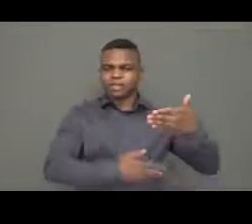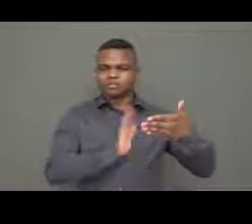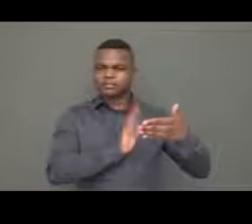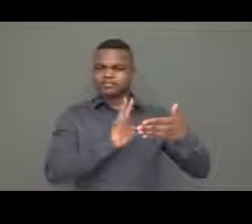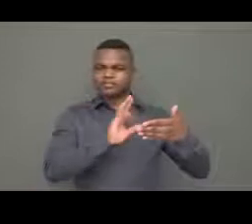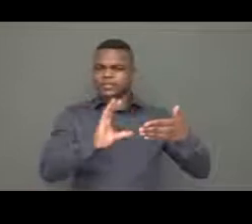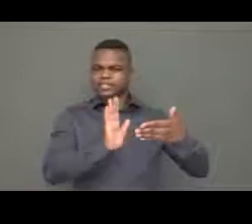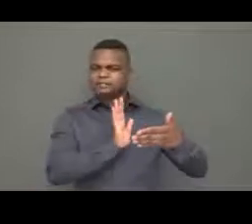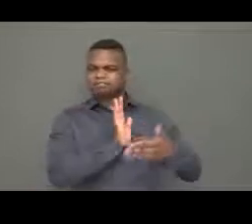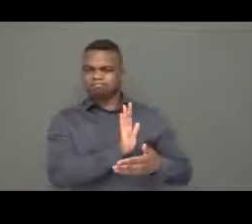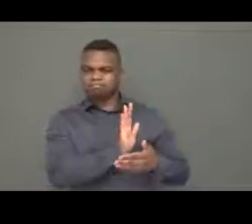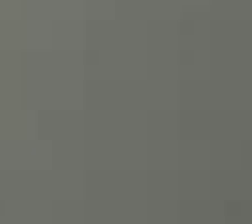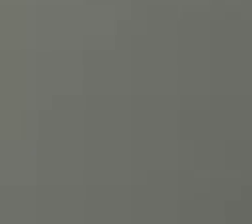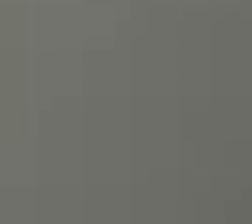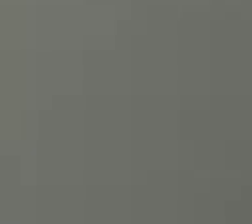www.vcvolunteers.ie/disability.